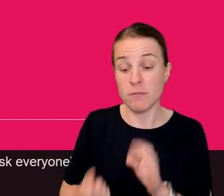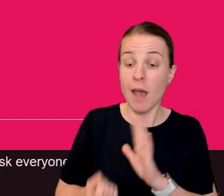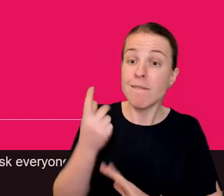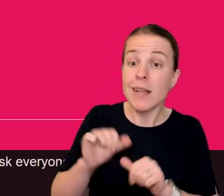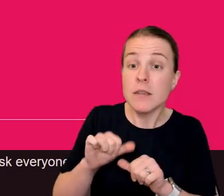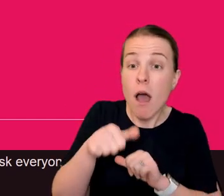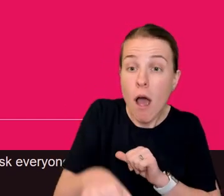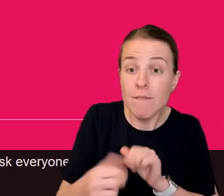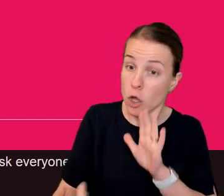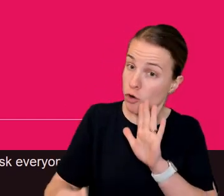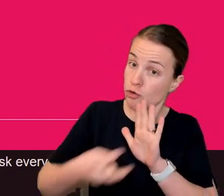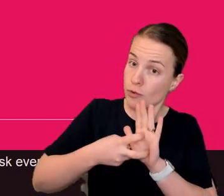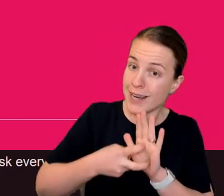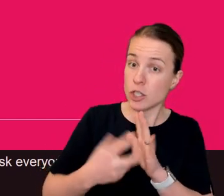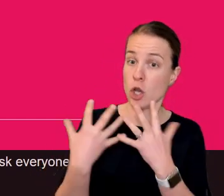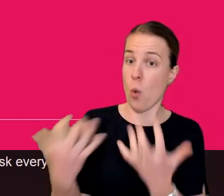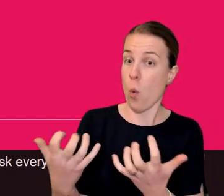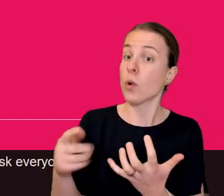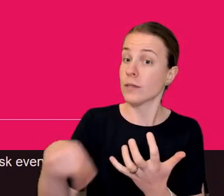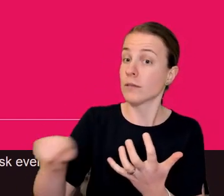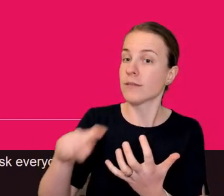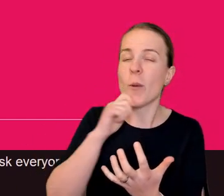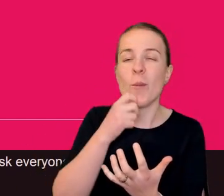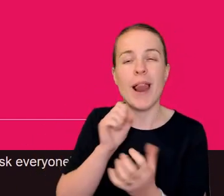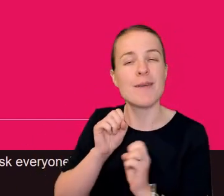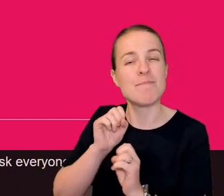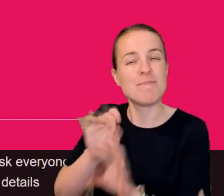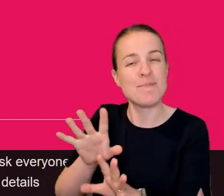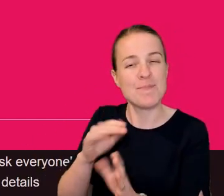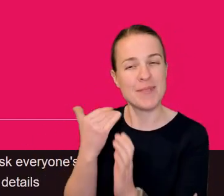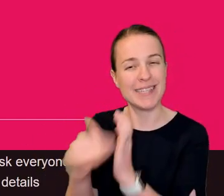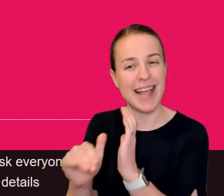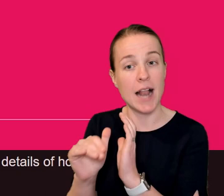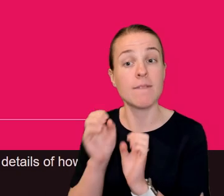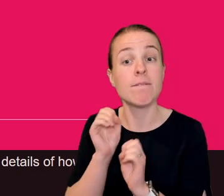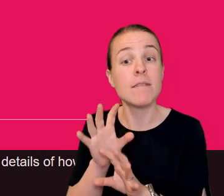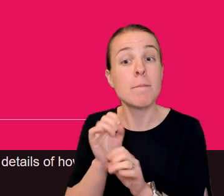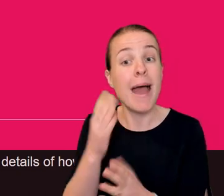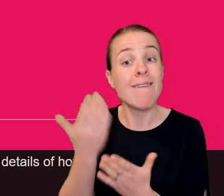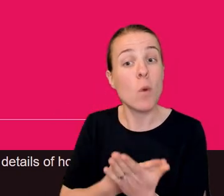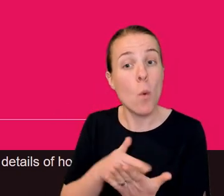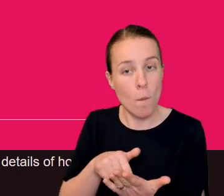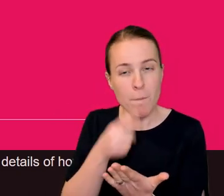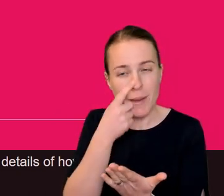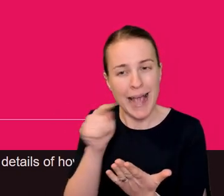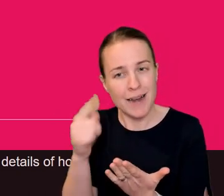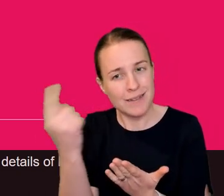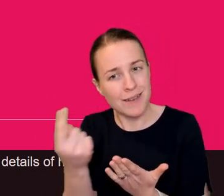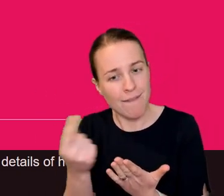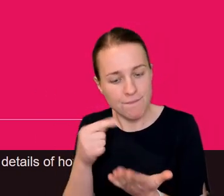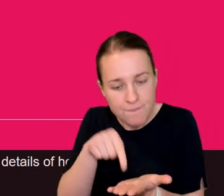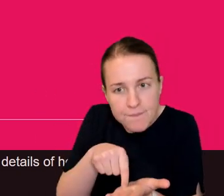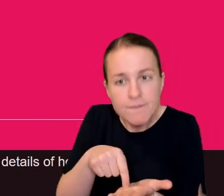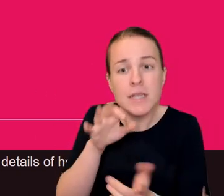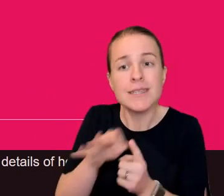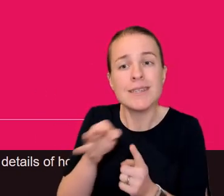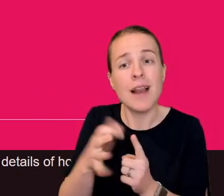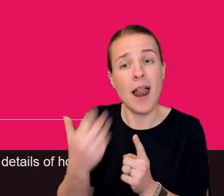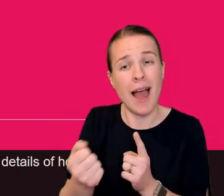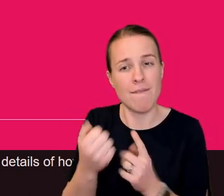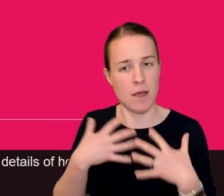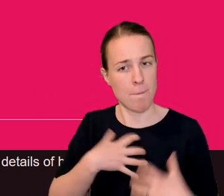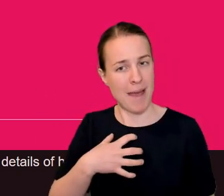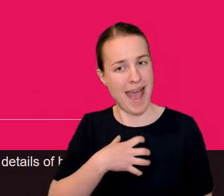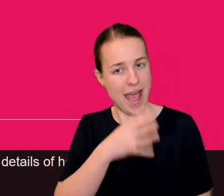receive a feedback form with details of how to submit questions to the Mayor and London Assembly. We'll finish tonight